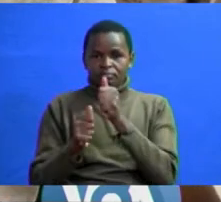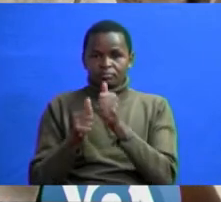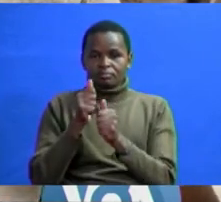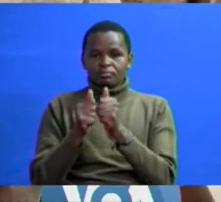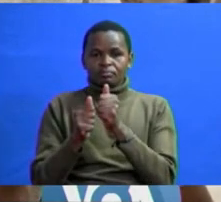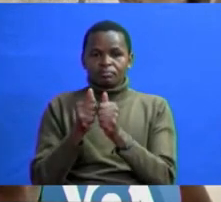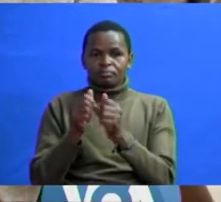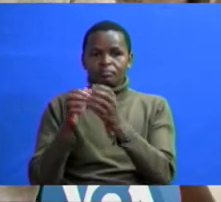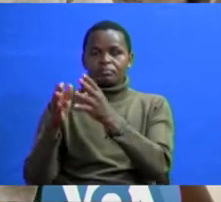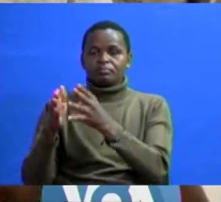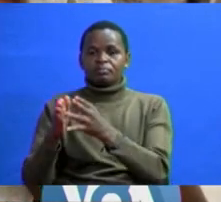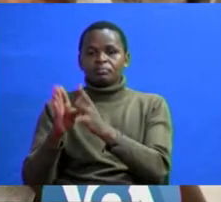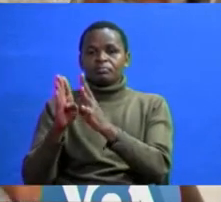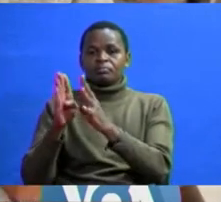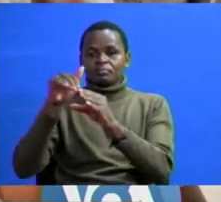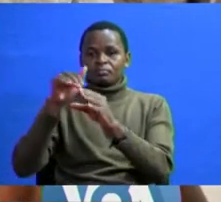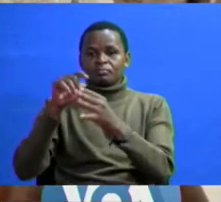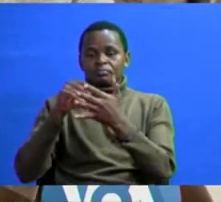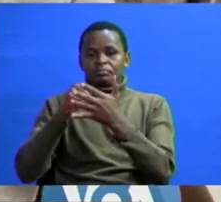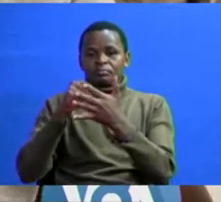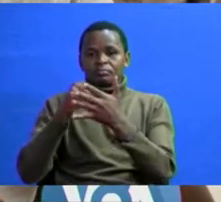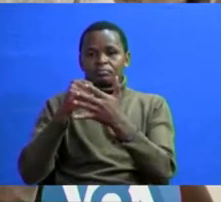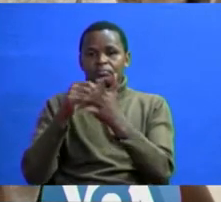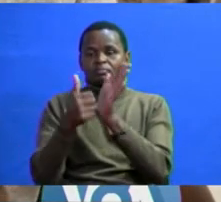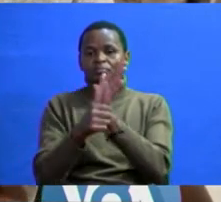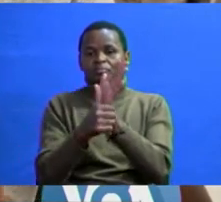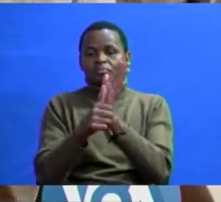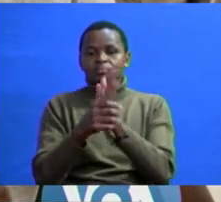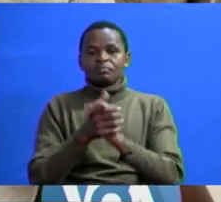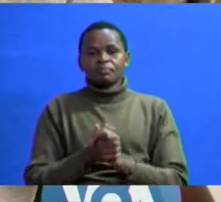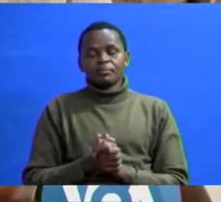an epidemic. It will be a catastrophe.